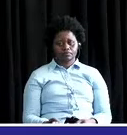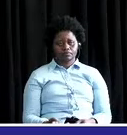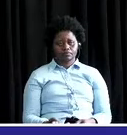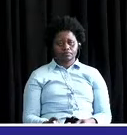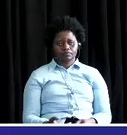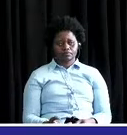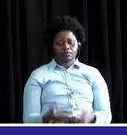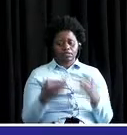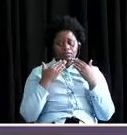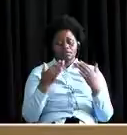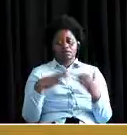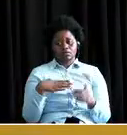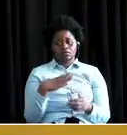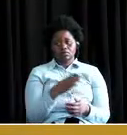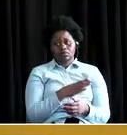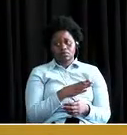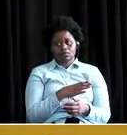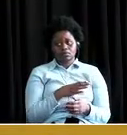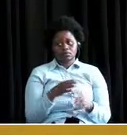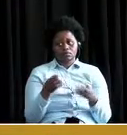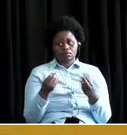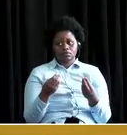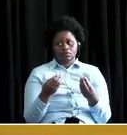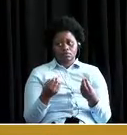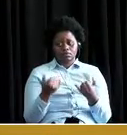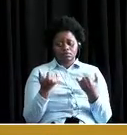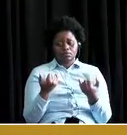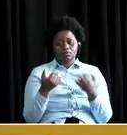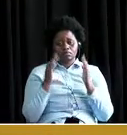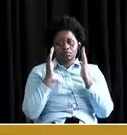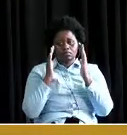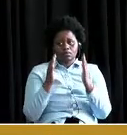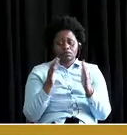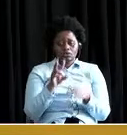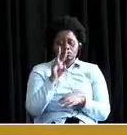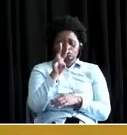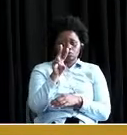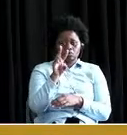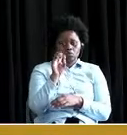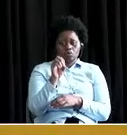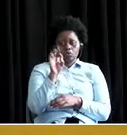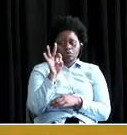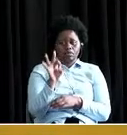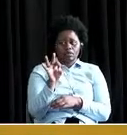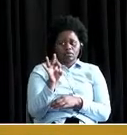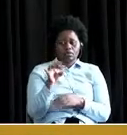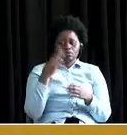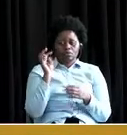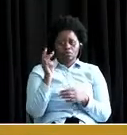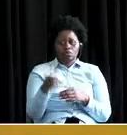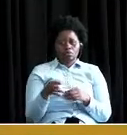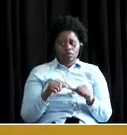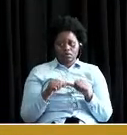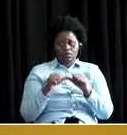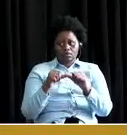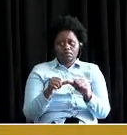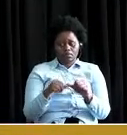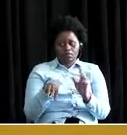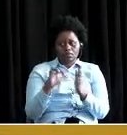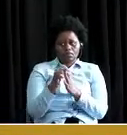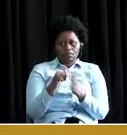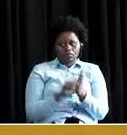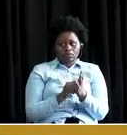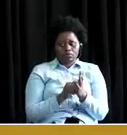Thank you, councillors. The number that we have currently in our attendance is 203. Then we will continue with our